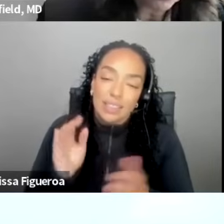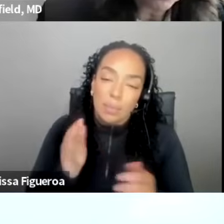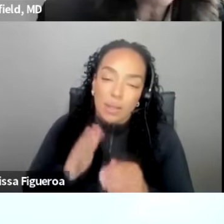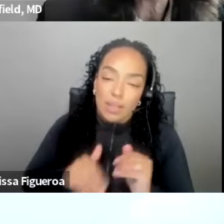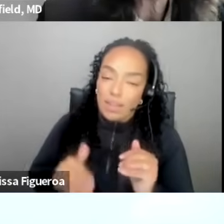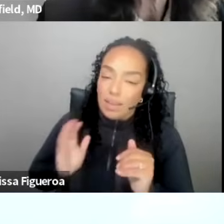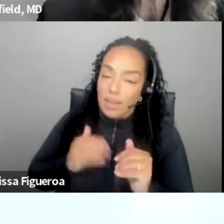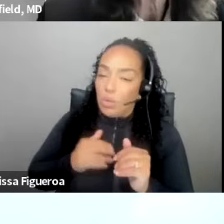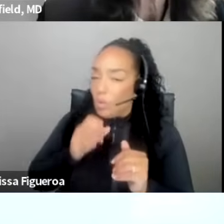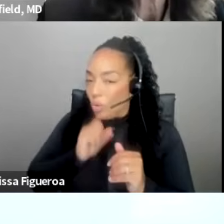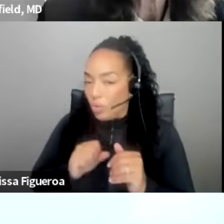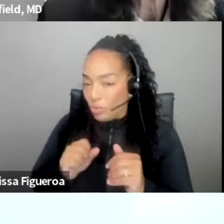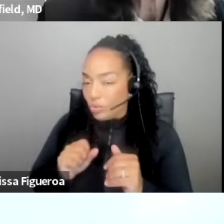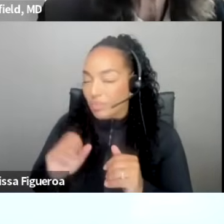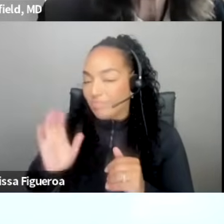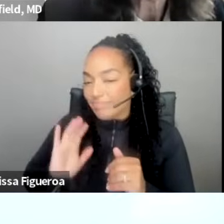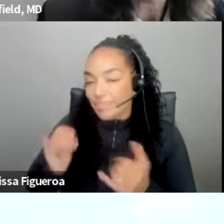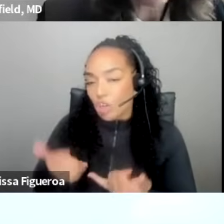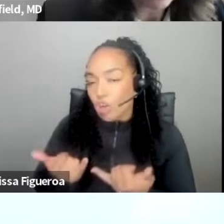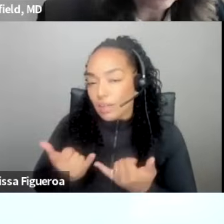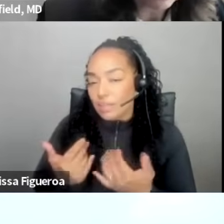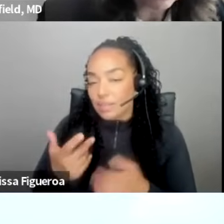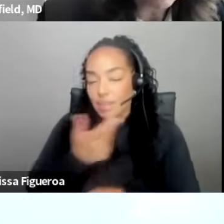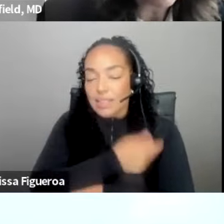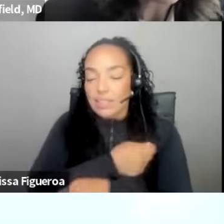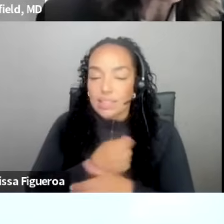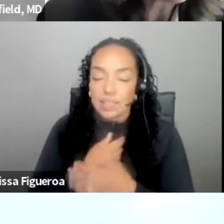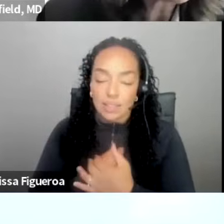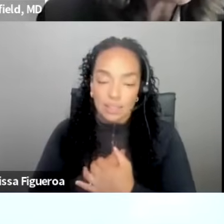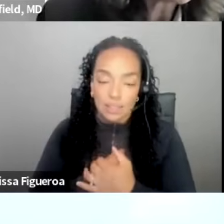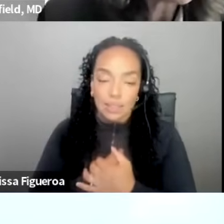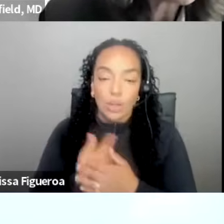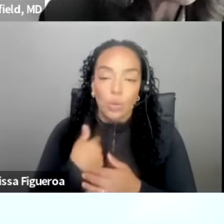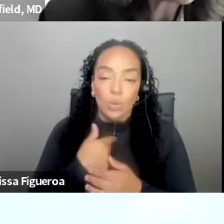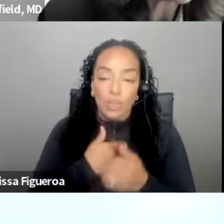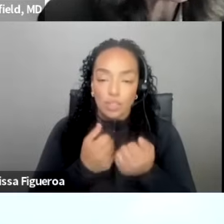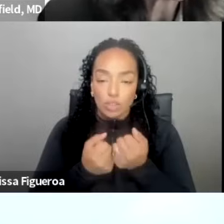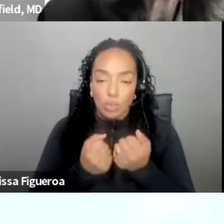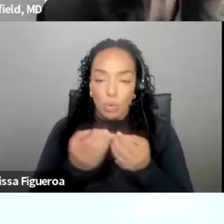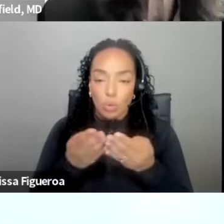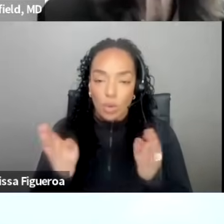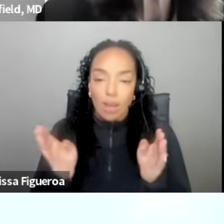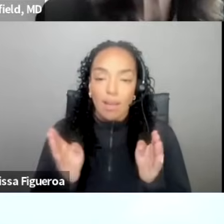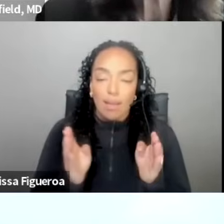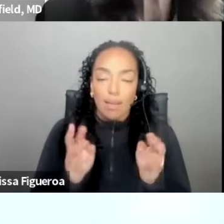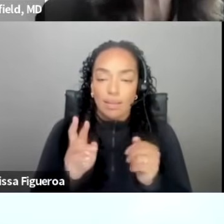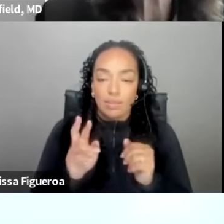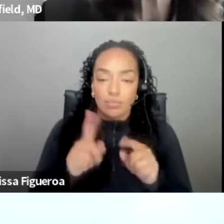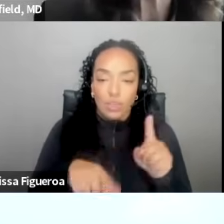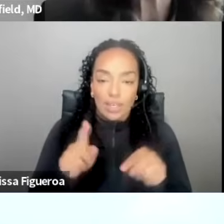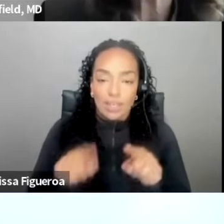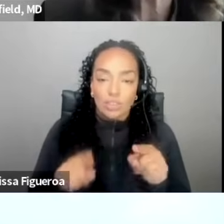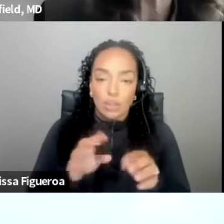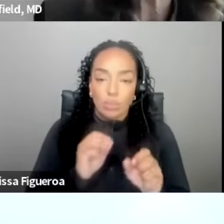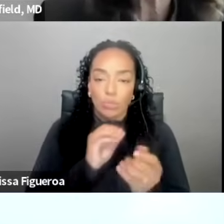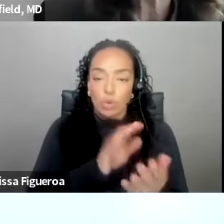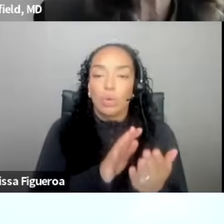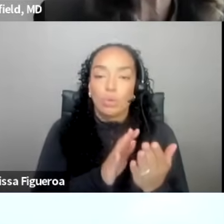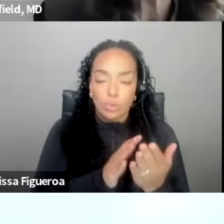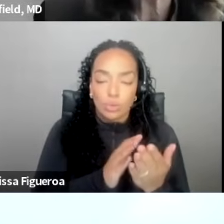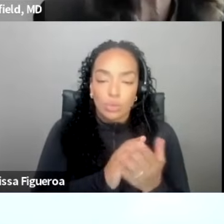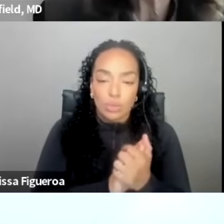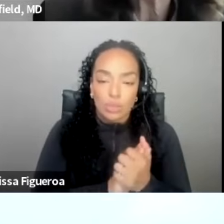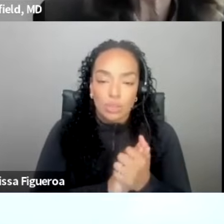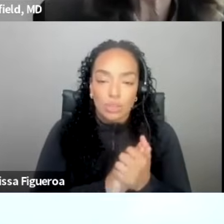that program today, we are supporting a wide range of vaccine approaches, including those that such